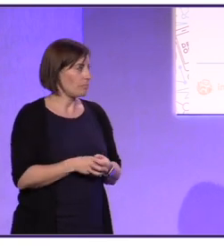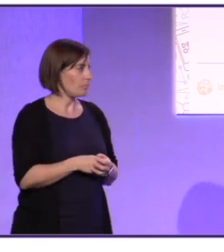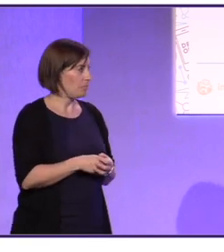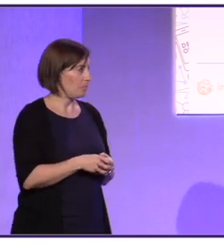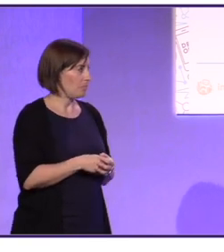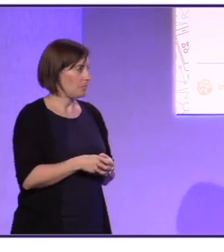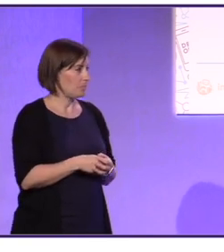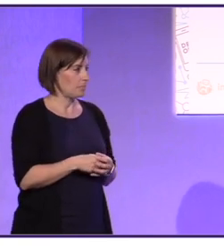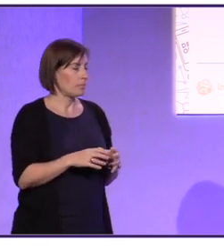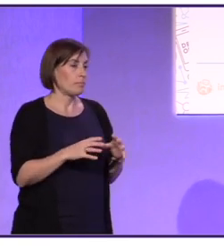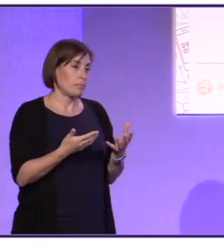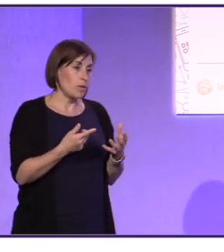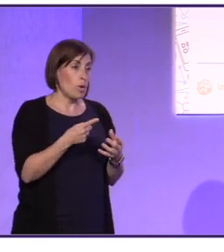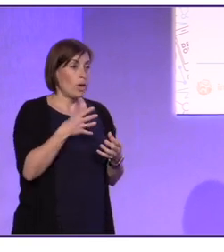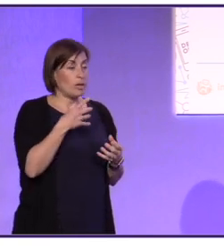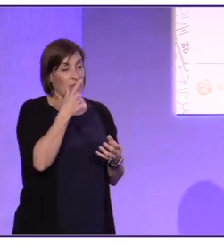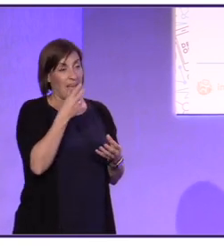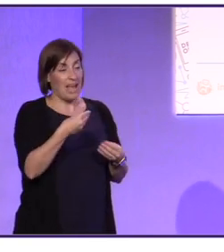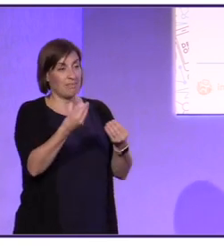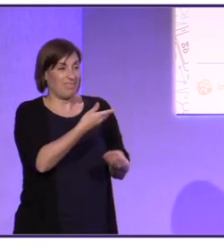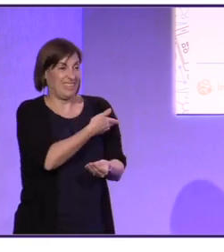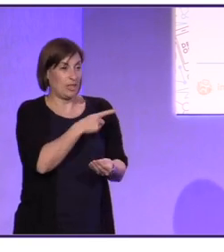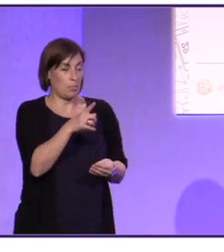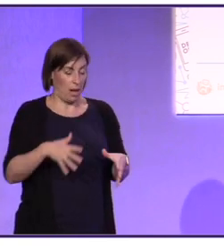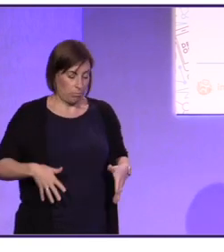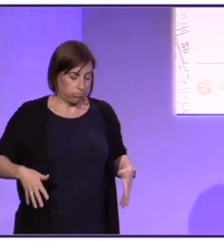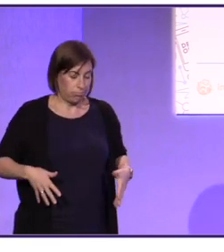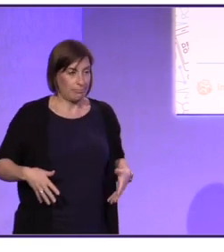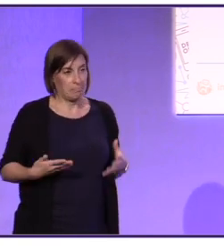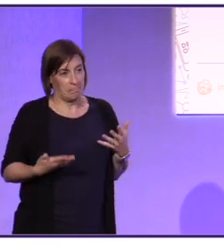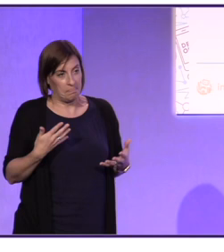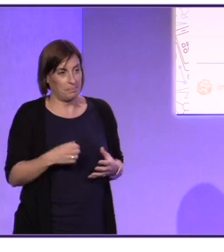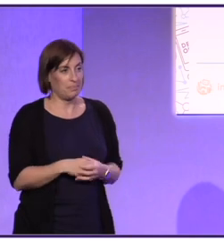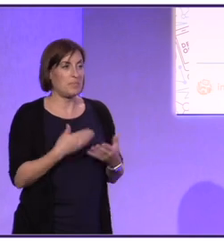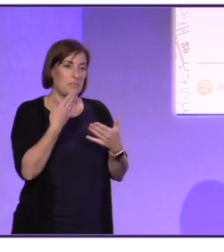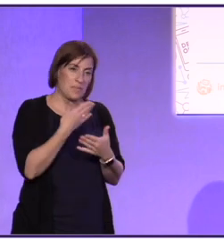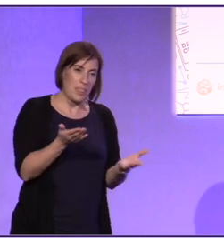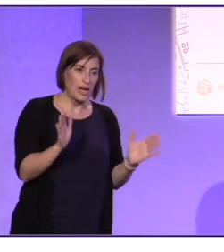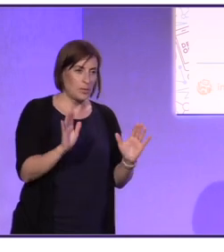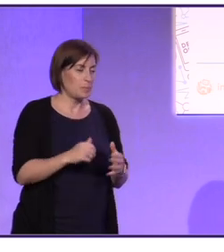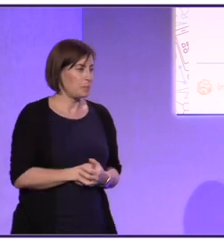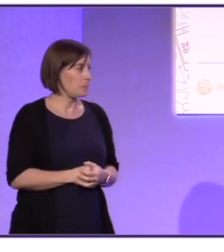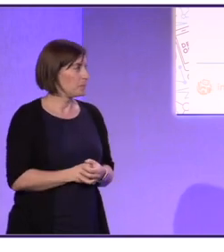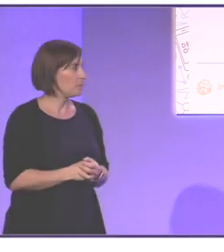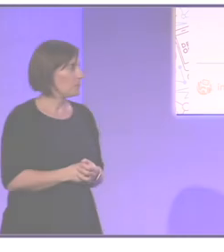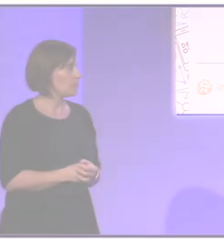won't get a fitting t-shirt. Yes. Thank you. Okay. Thank you.